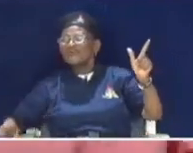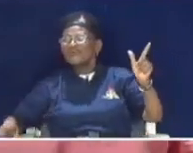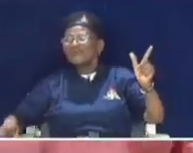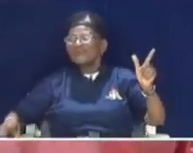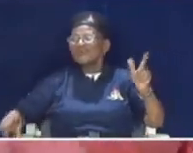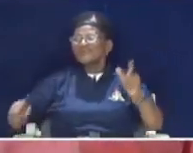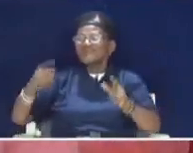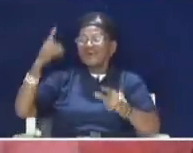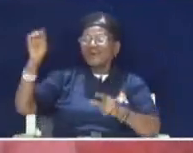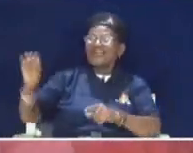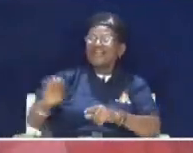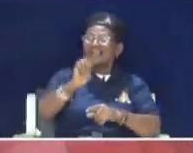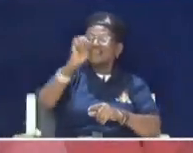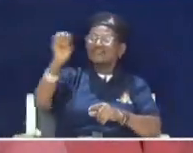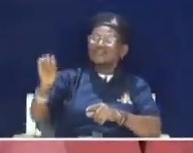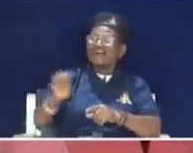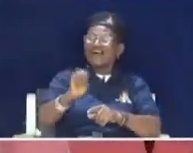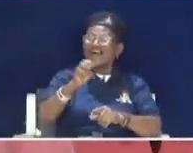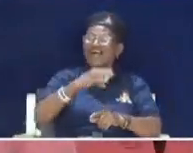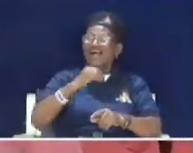forever, and swear